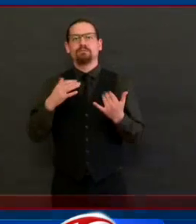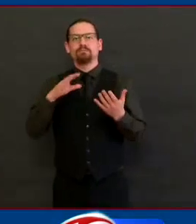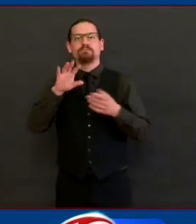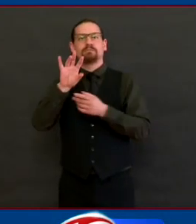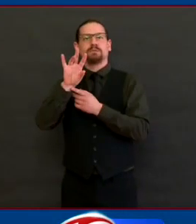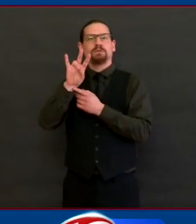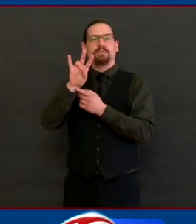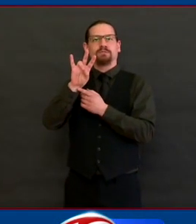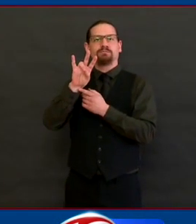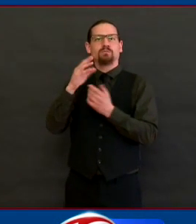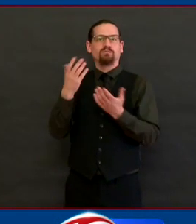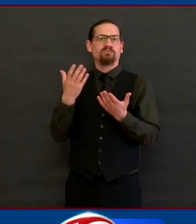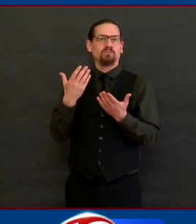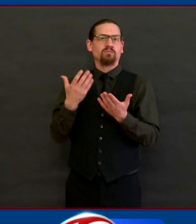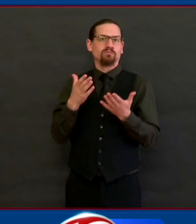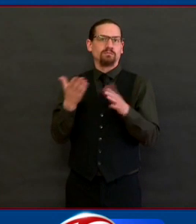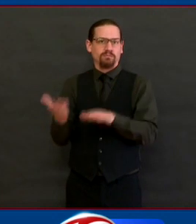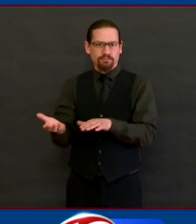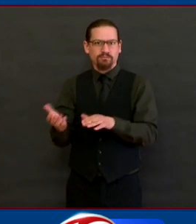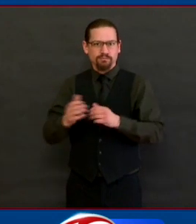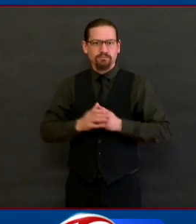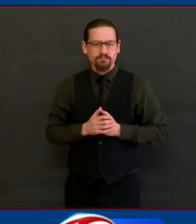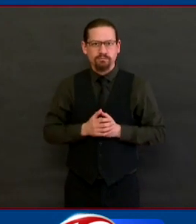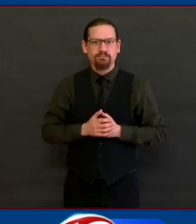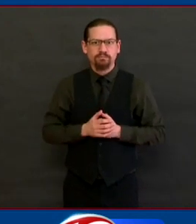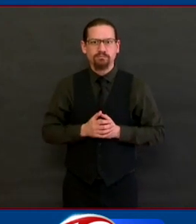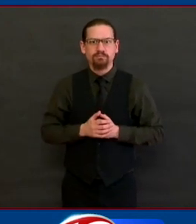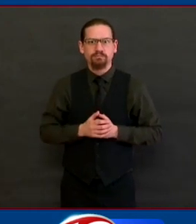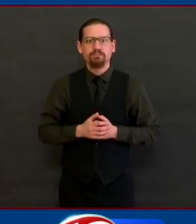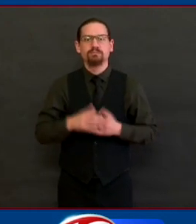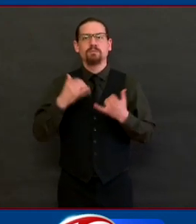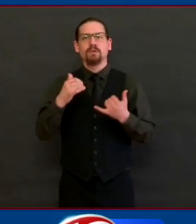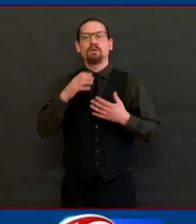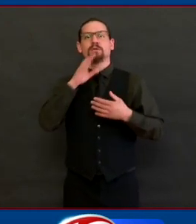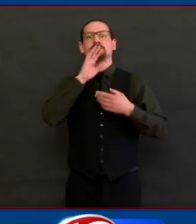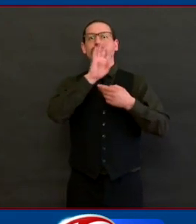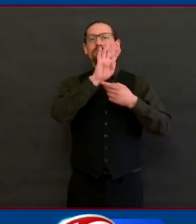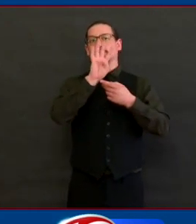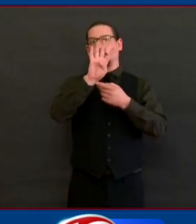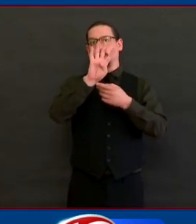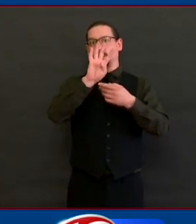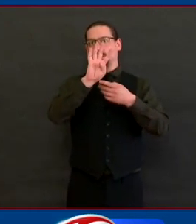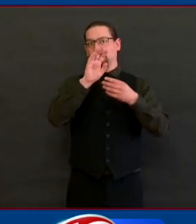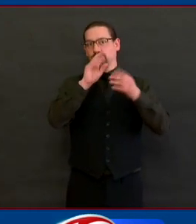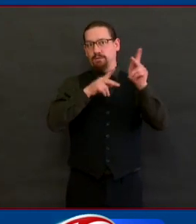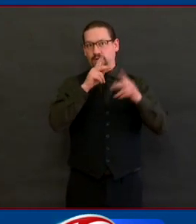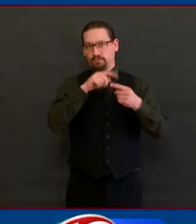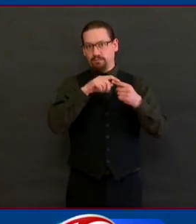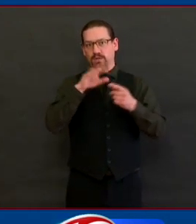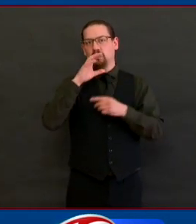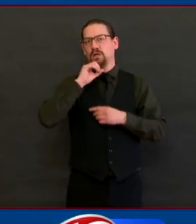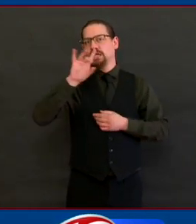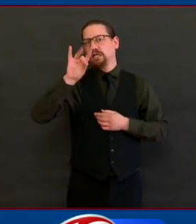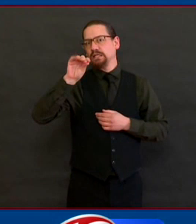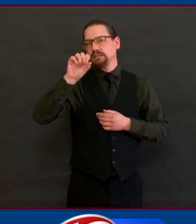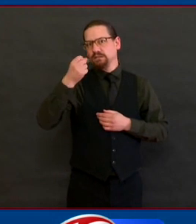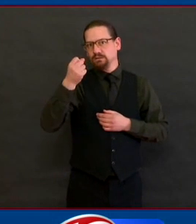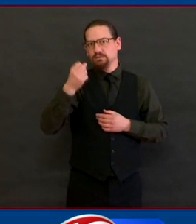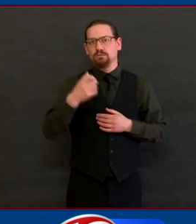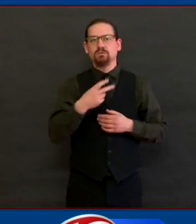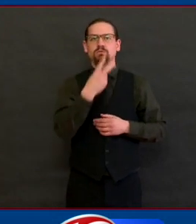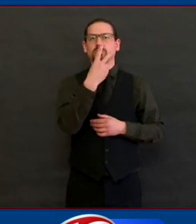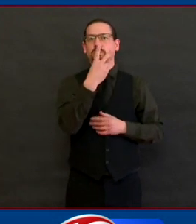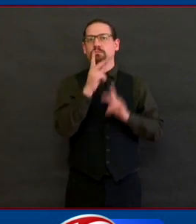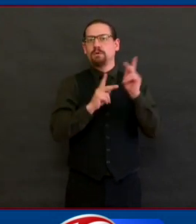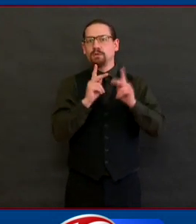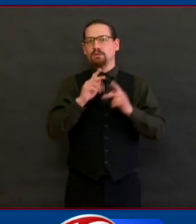4 of these fatalities were people in their 80s, 2 were people in their 90s, and 1